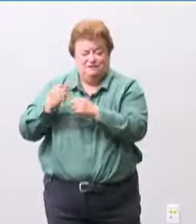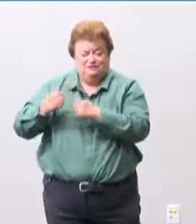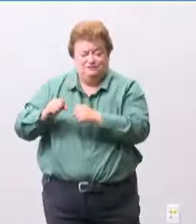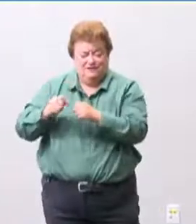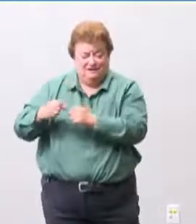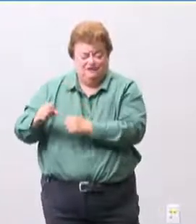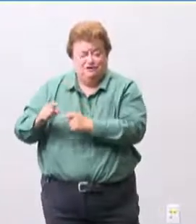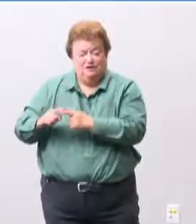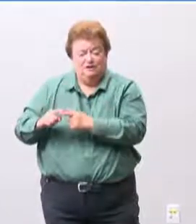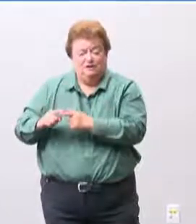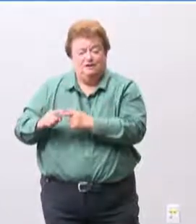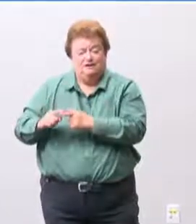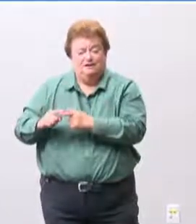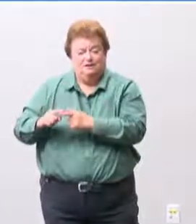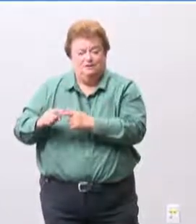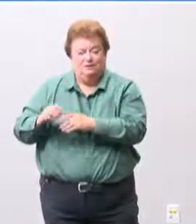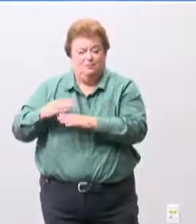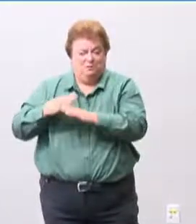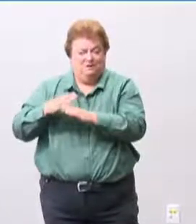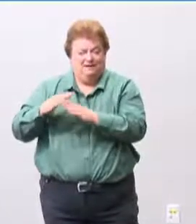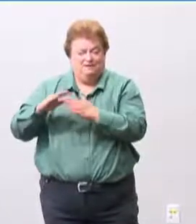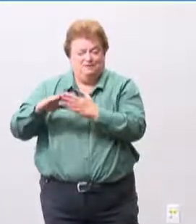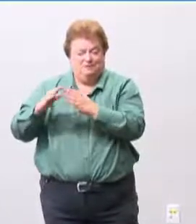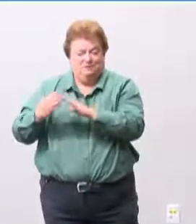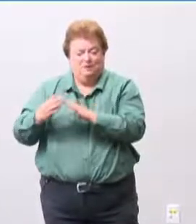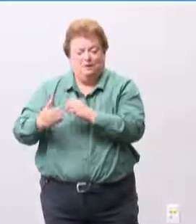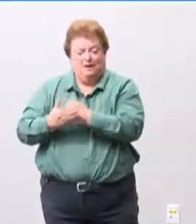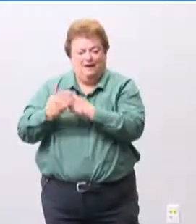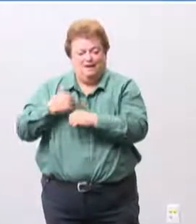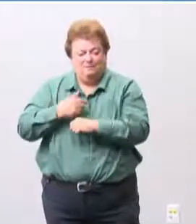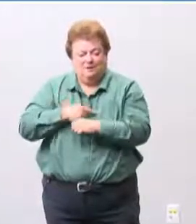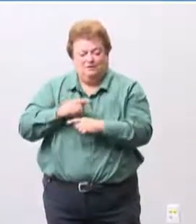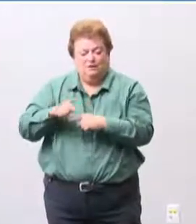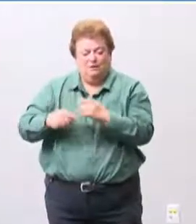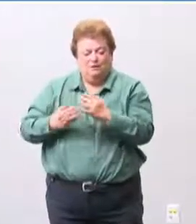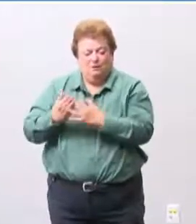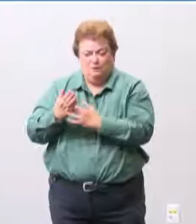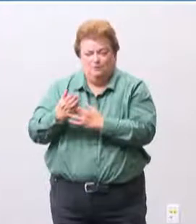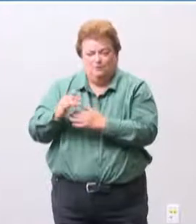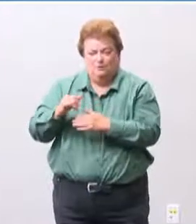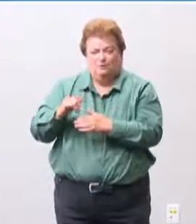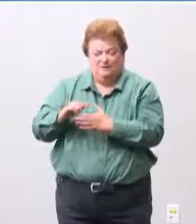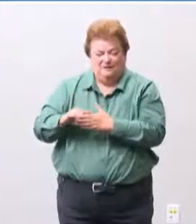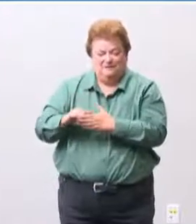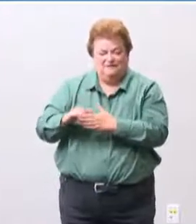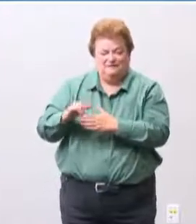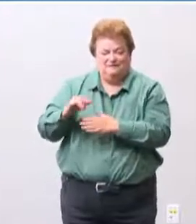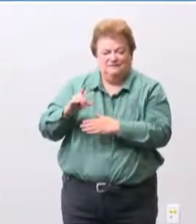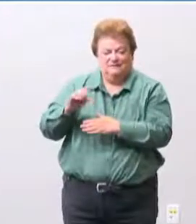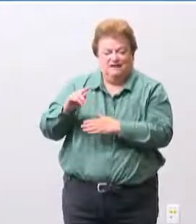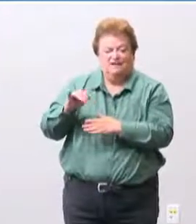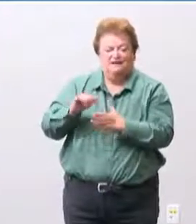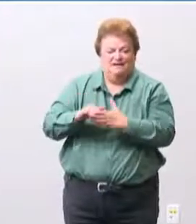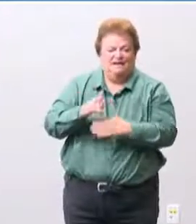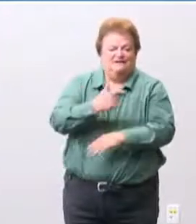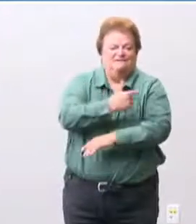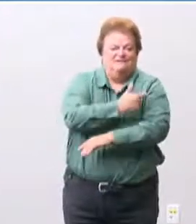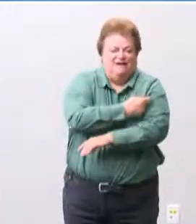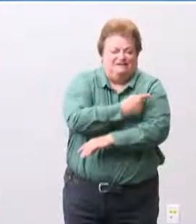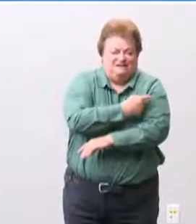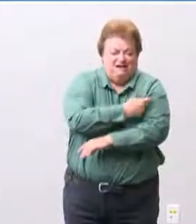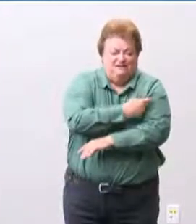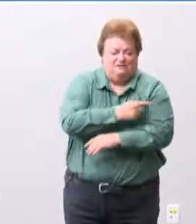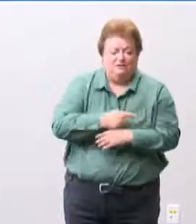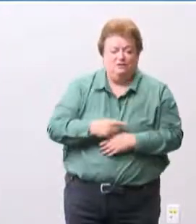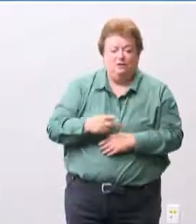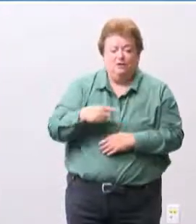on to protect our community and help us get through this Delta-driven surge is vaccination. Those who are experiencing some